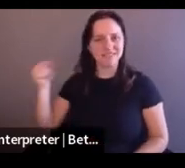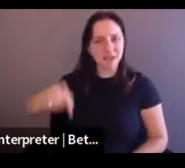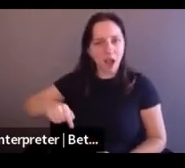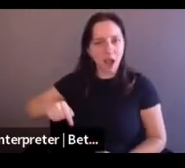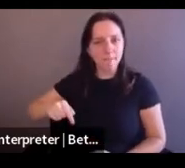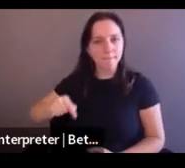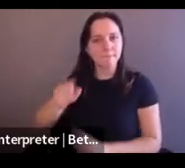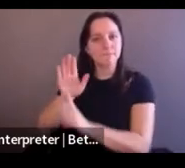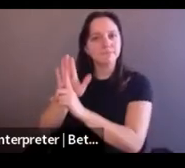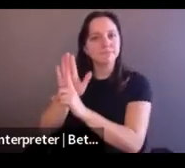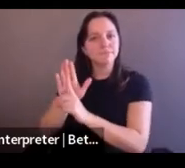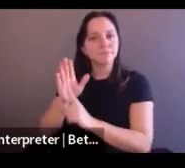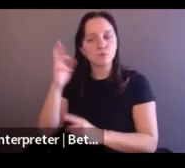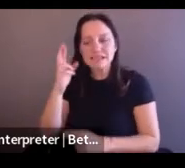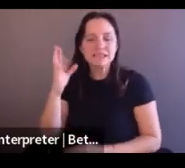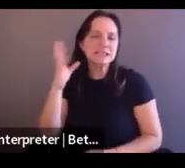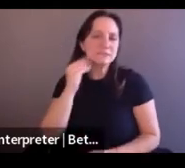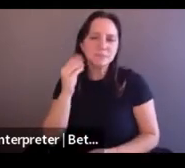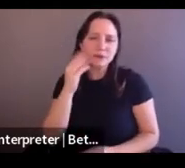those needs.